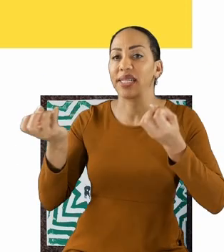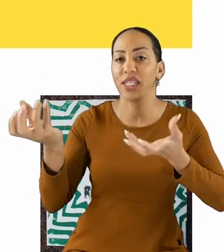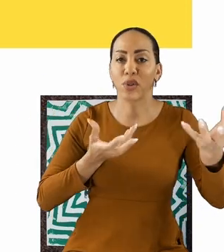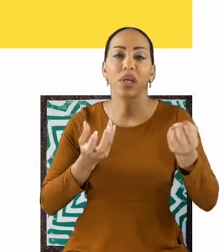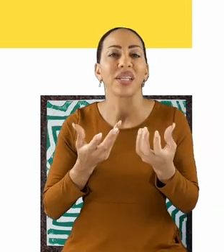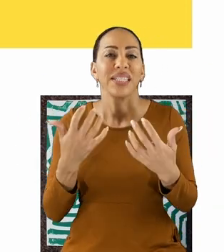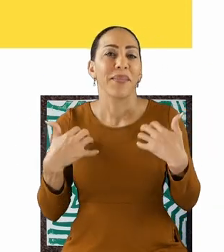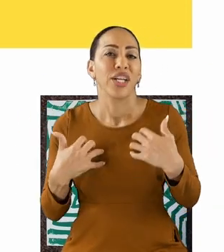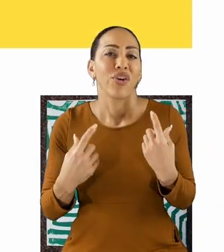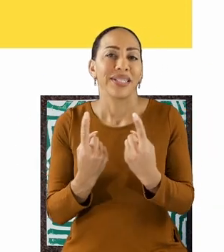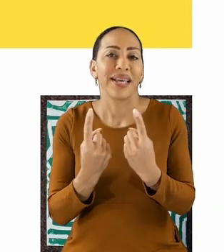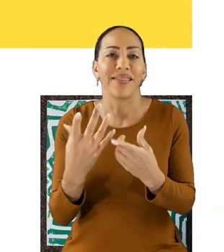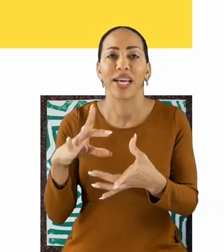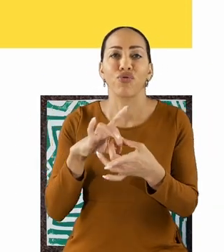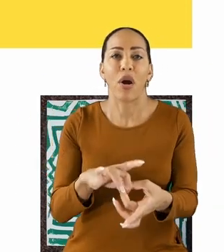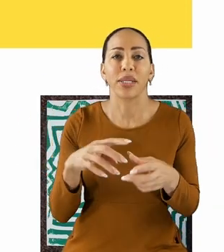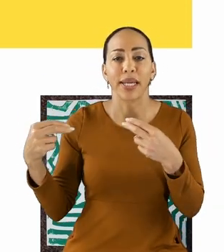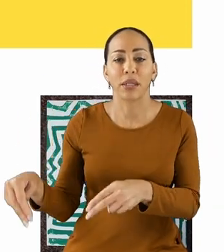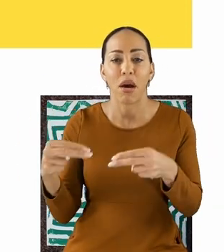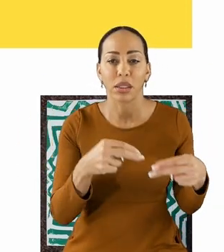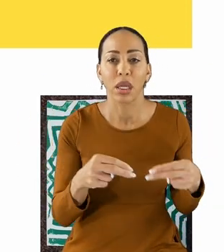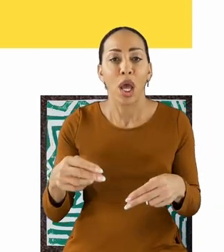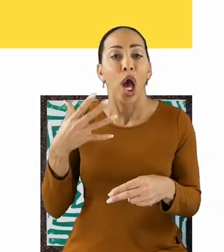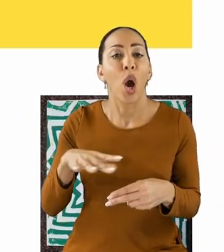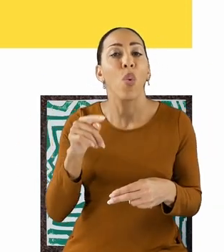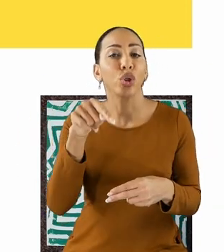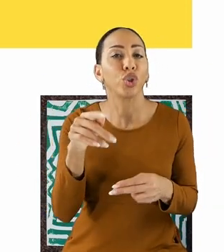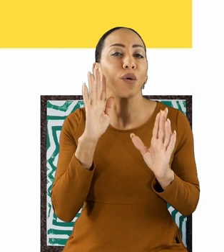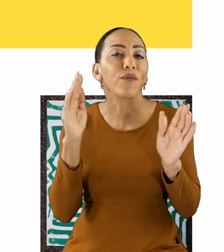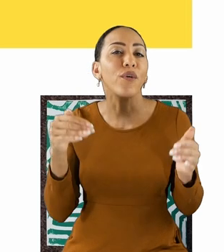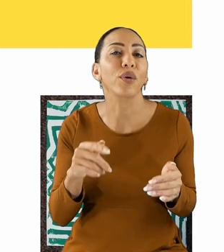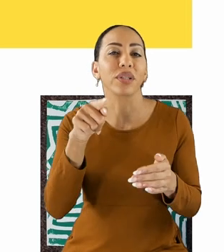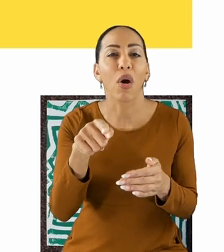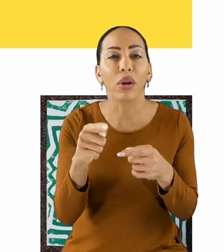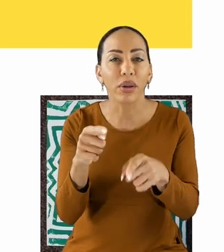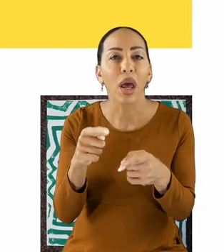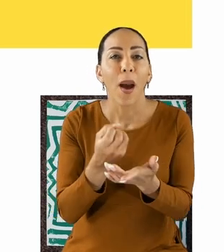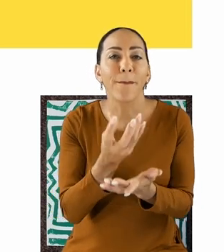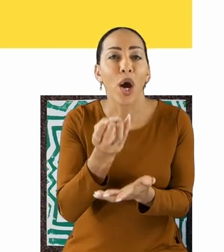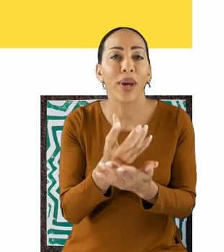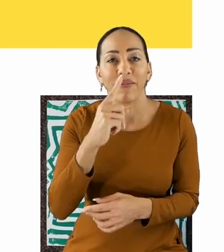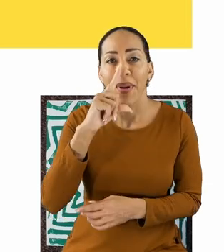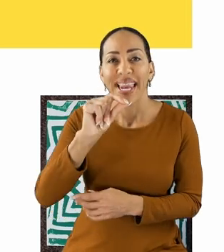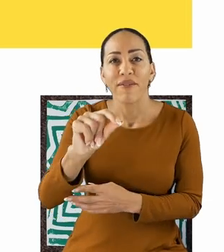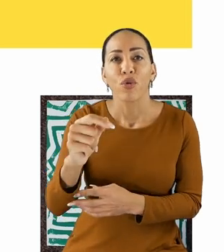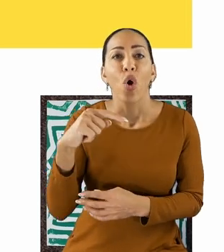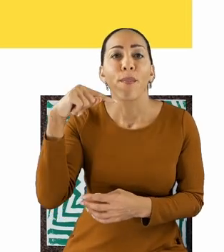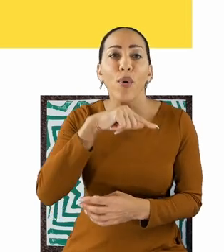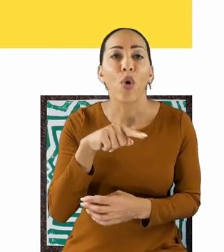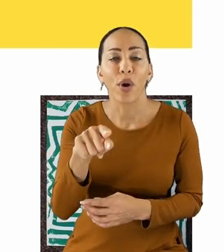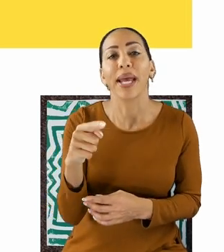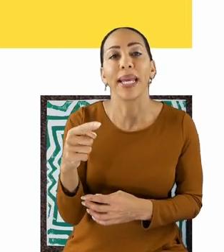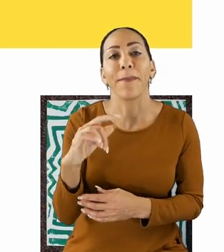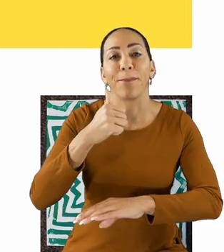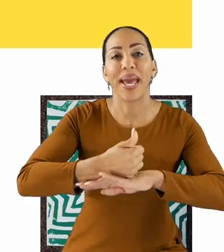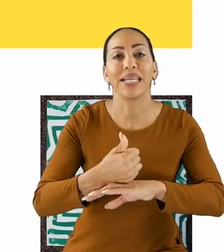into us, some interesting dance pieces and some other things all on the website. But I wanted to focus on this short poem from an 11-year-old